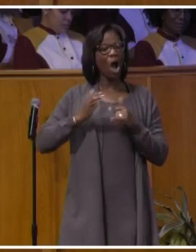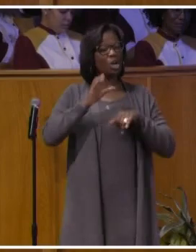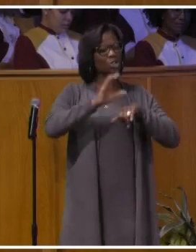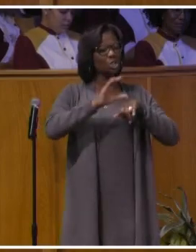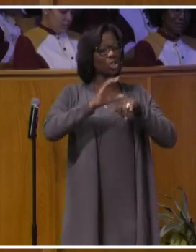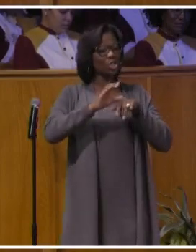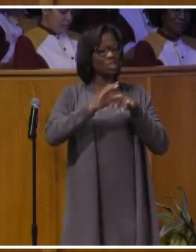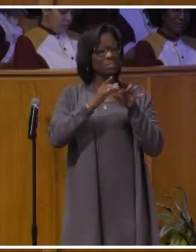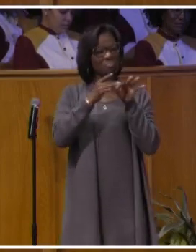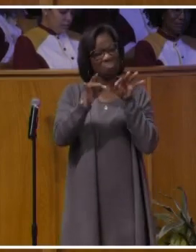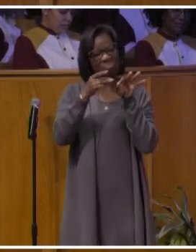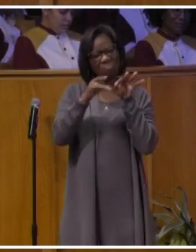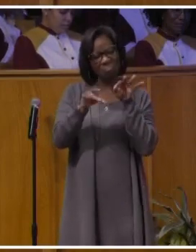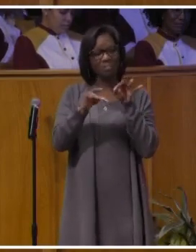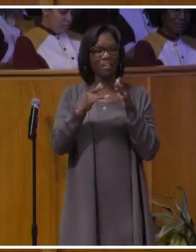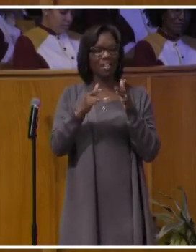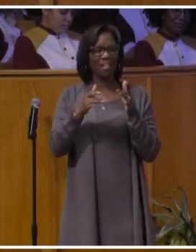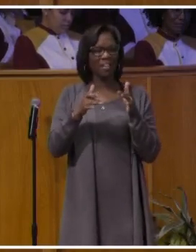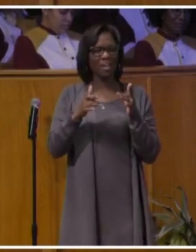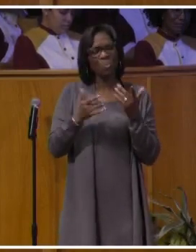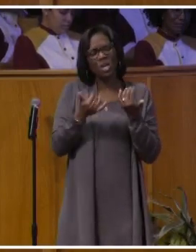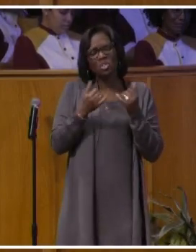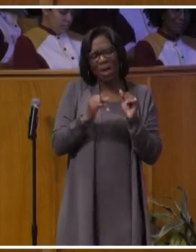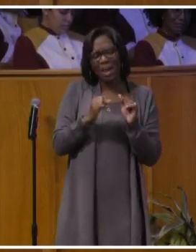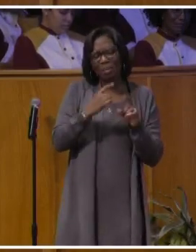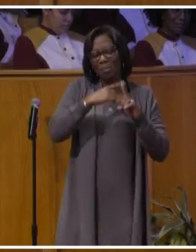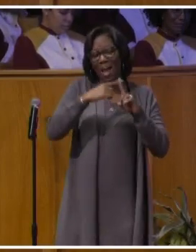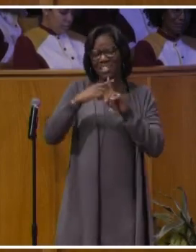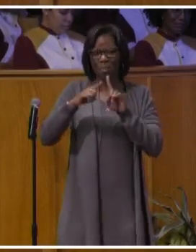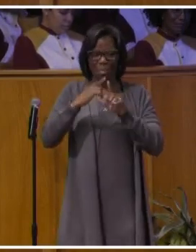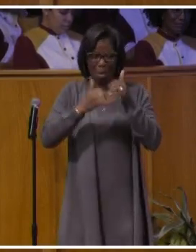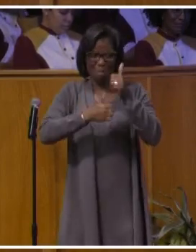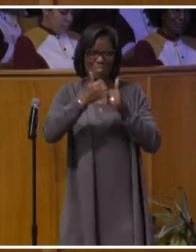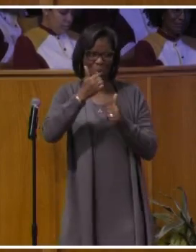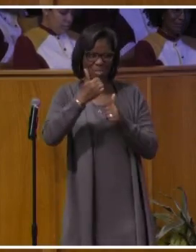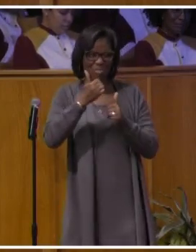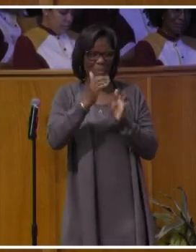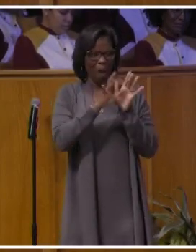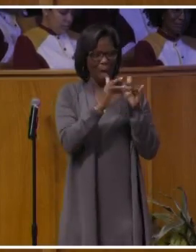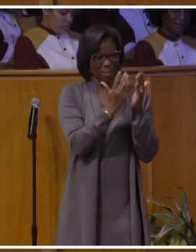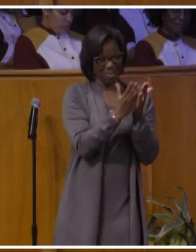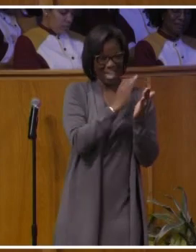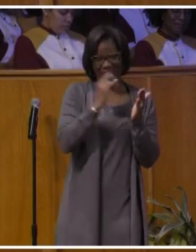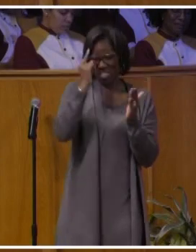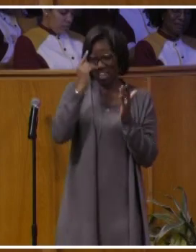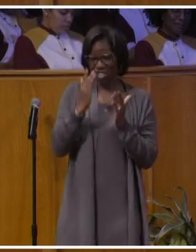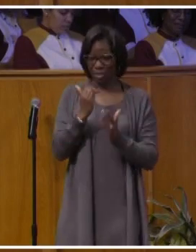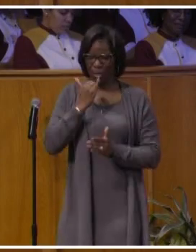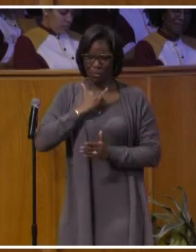cliches mean well, most of them are biblically and theologically inaccurate.